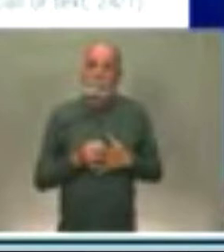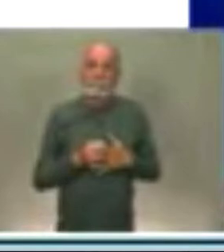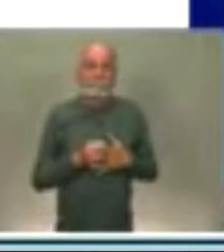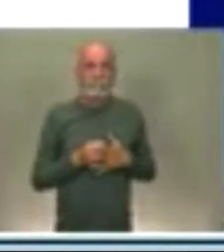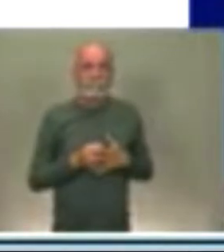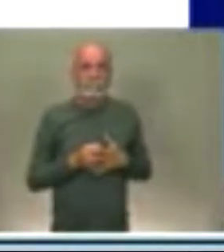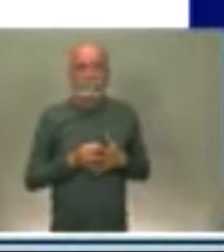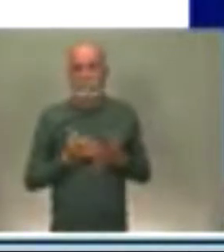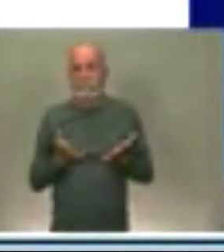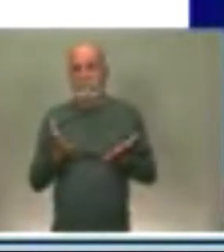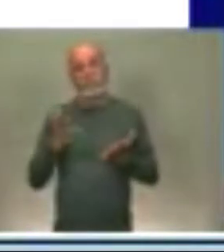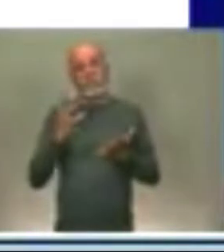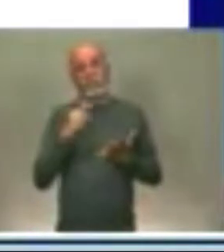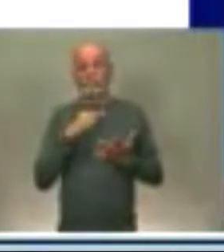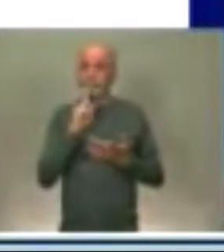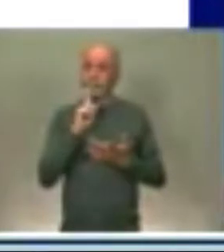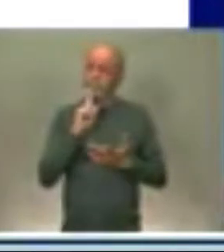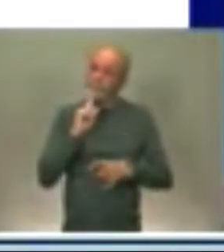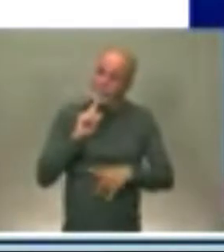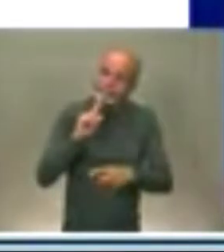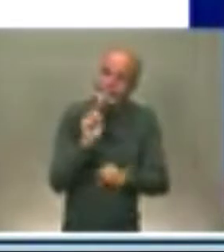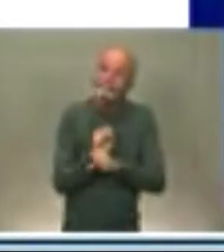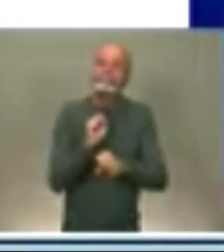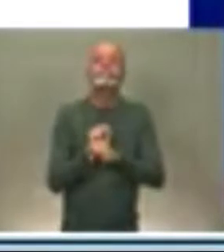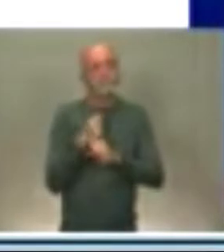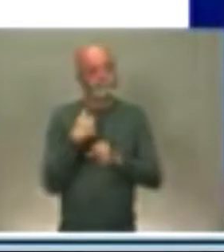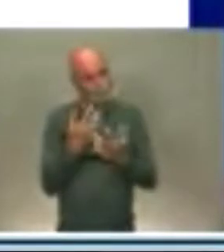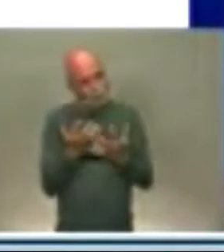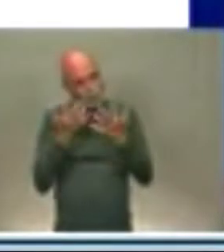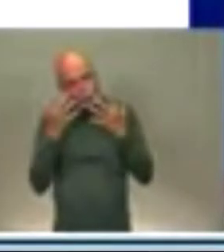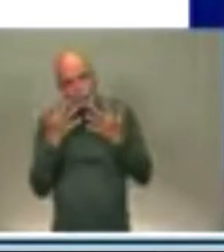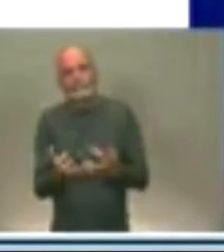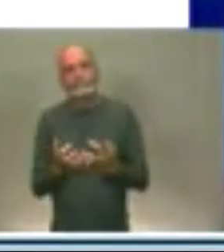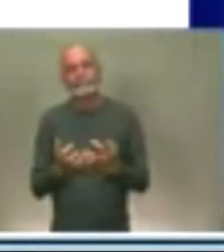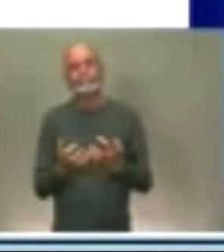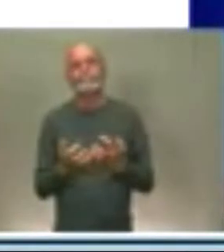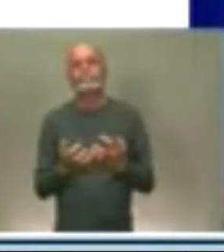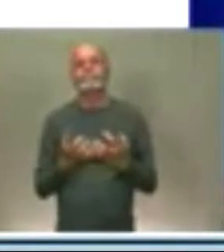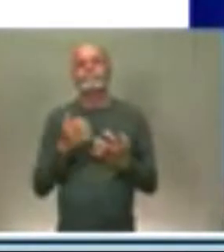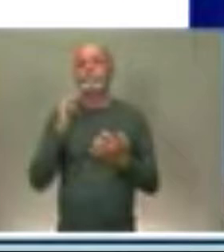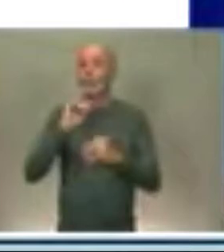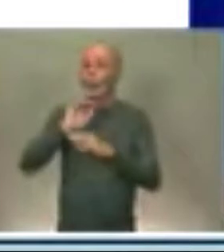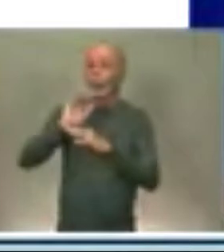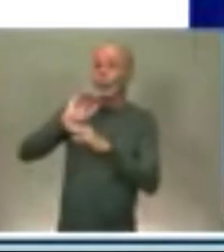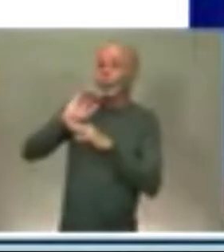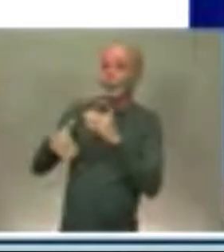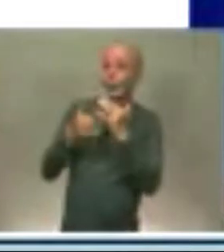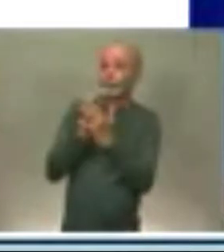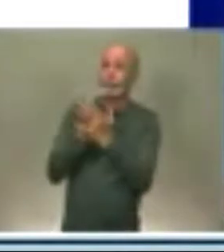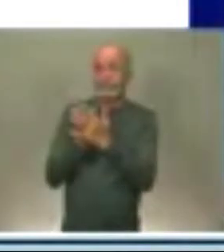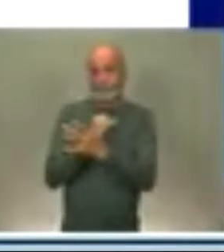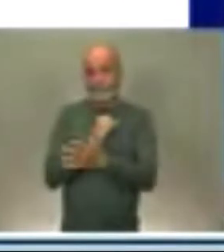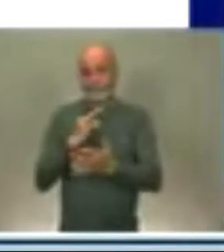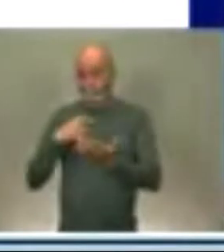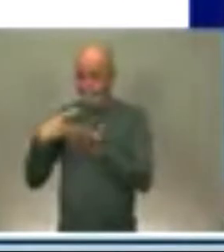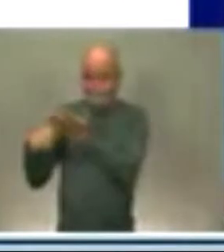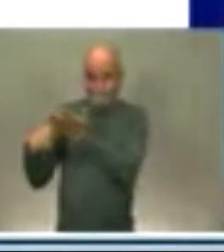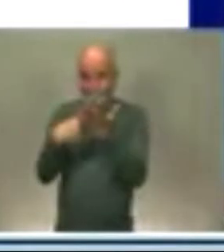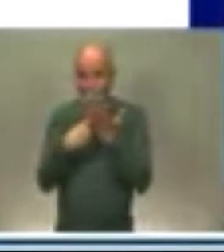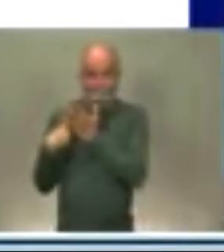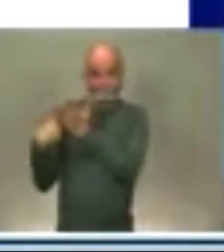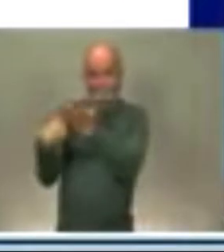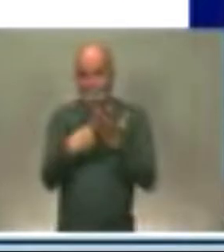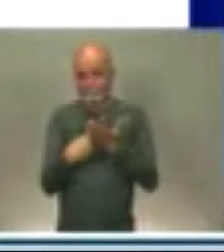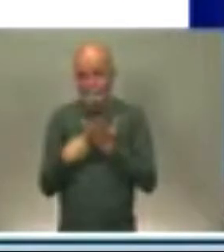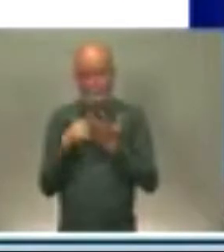sincere in the outreach to have an all-party committee to talk about COVID and where we go from here.